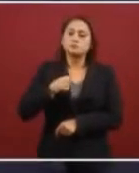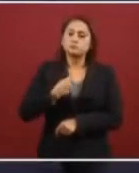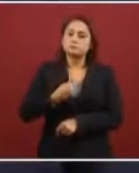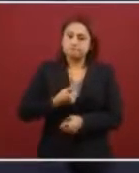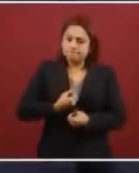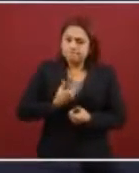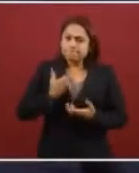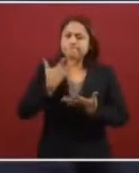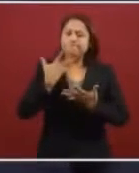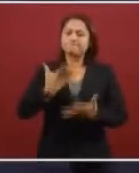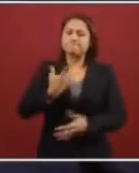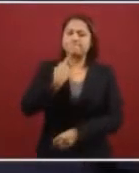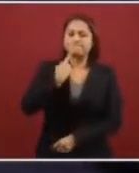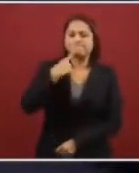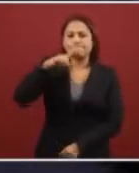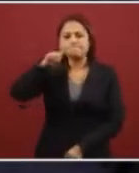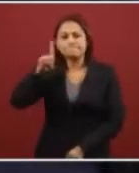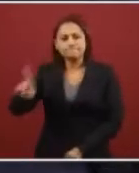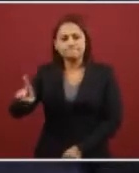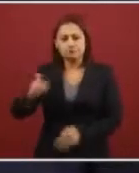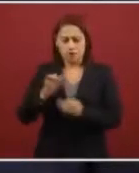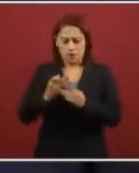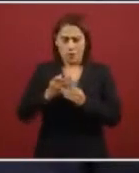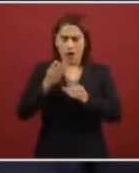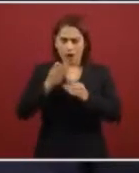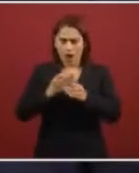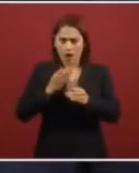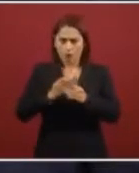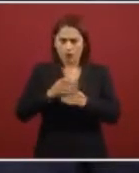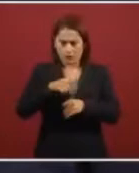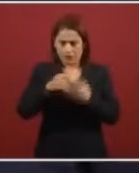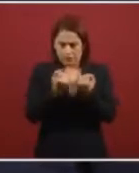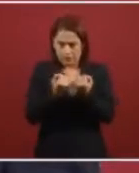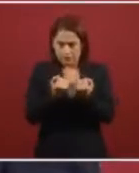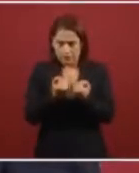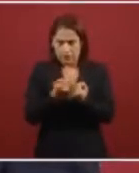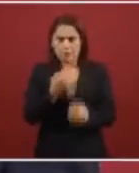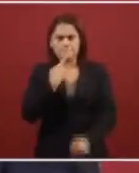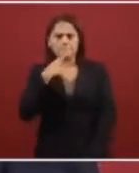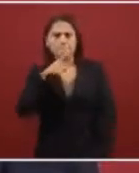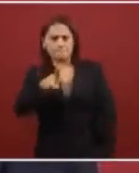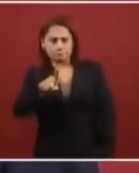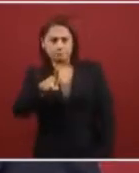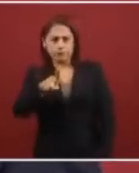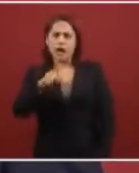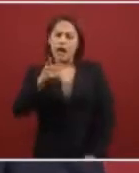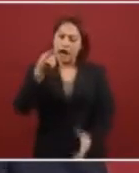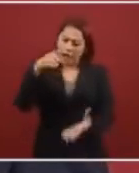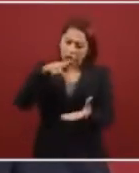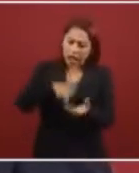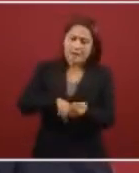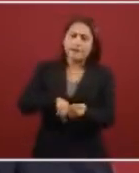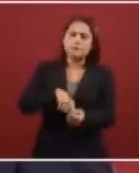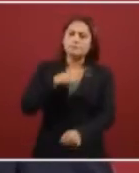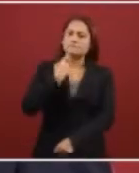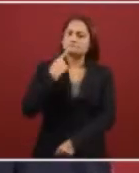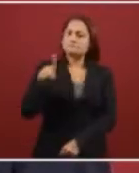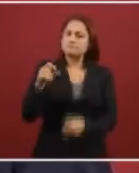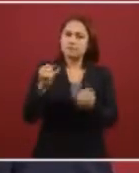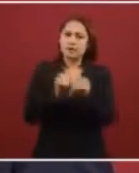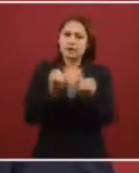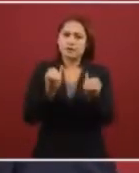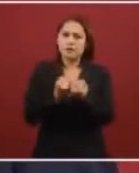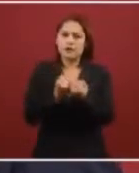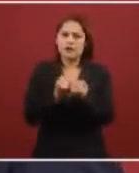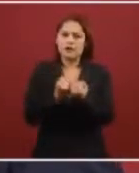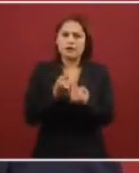Que no se tolere la corrupción. And to not tolerate corruption. Es así de fuchi. And to say,